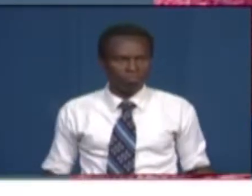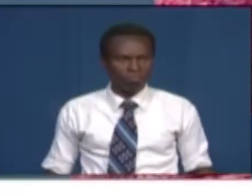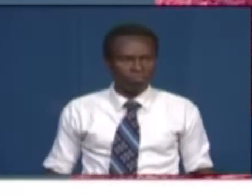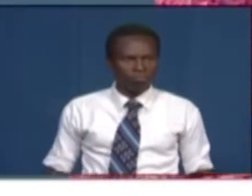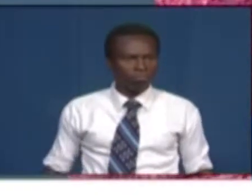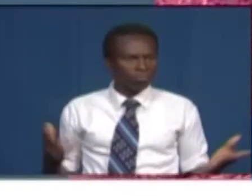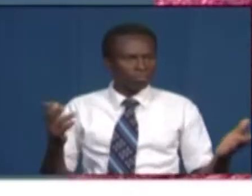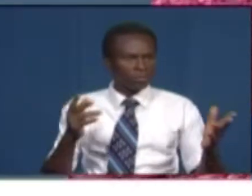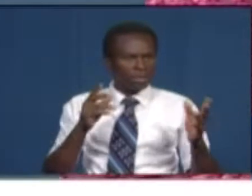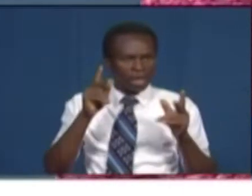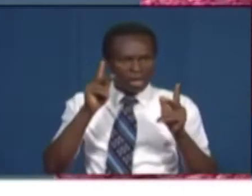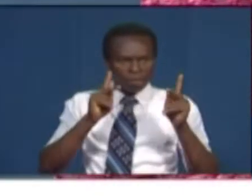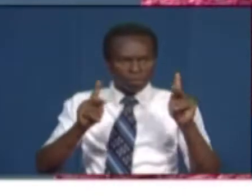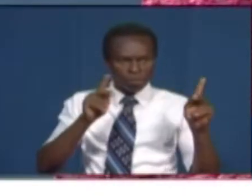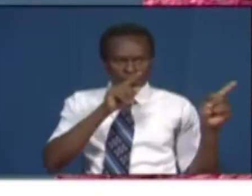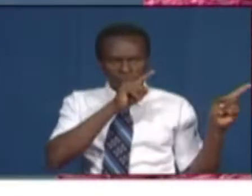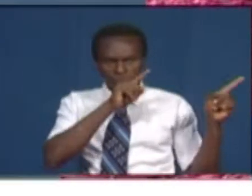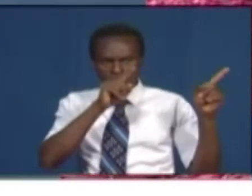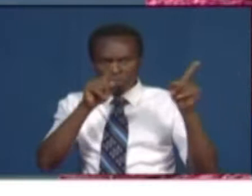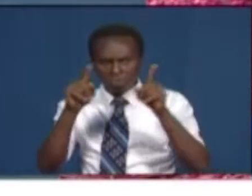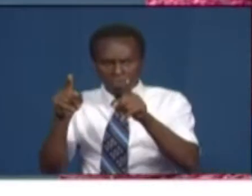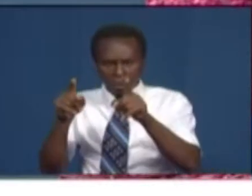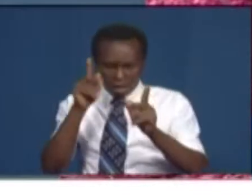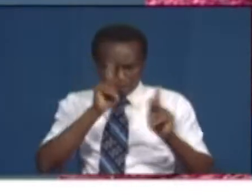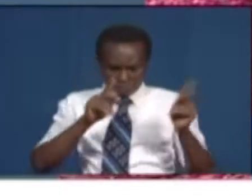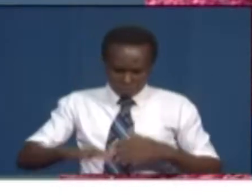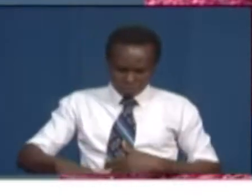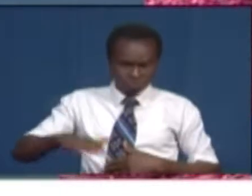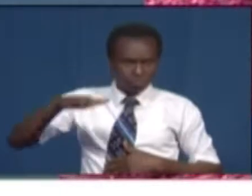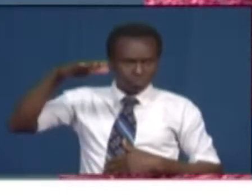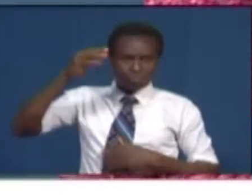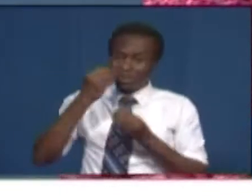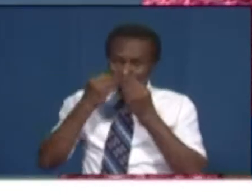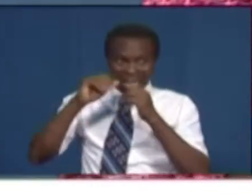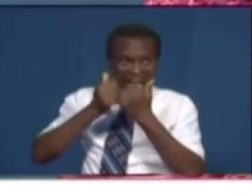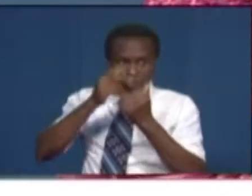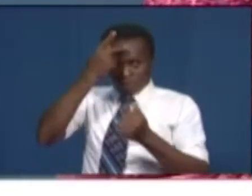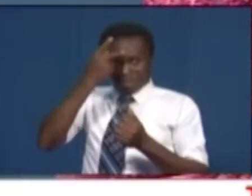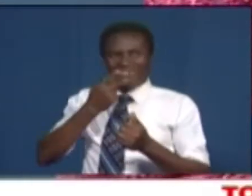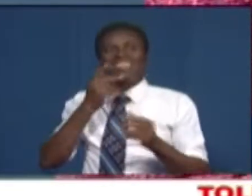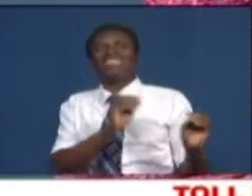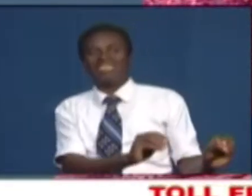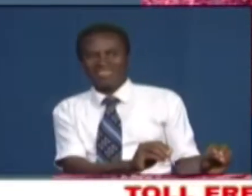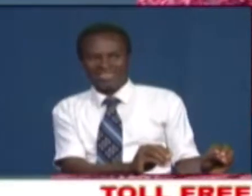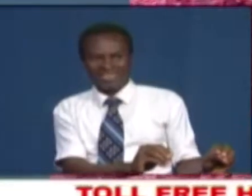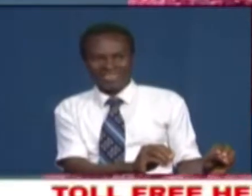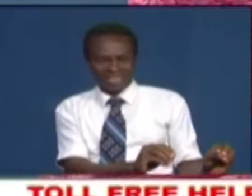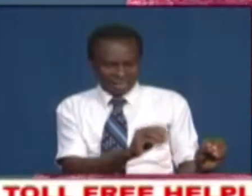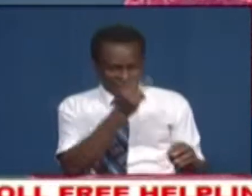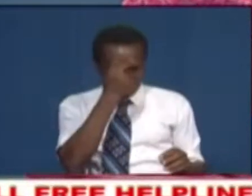people grow to eat the way their parents told them to eat. Okay, because the immediate family environment is